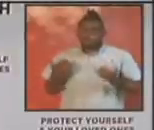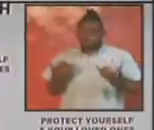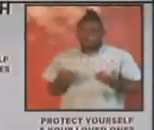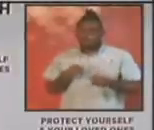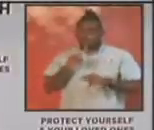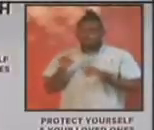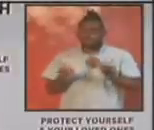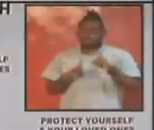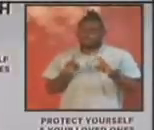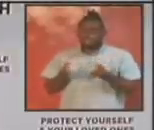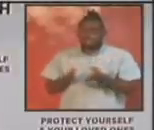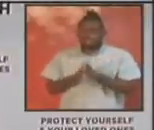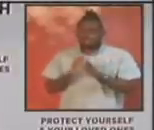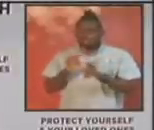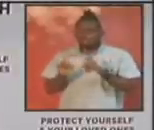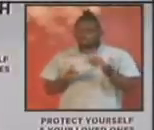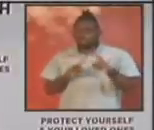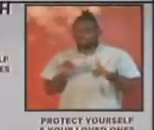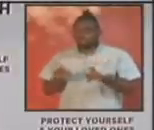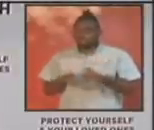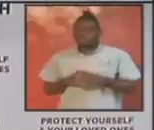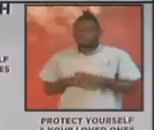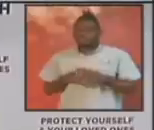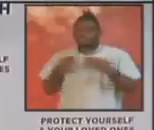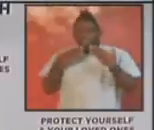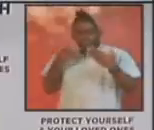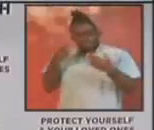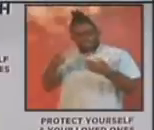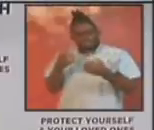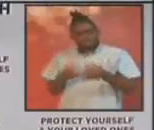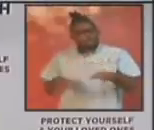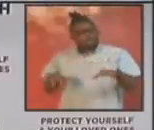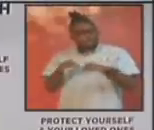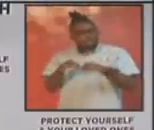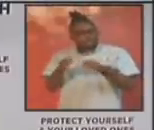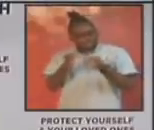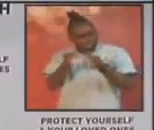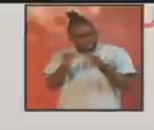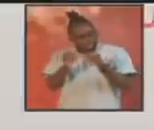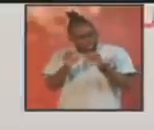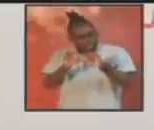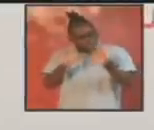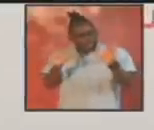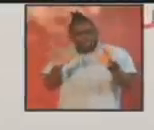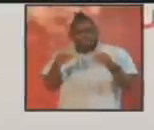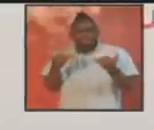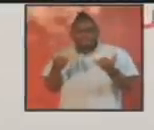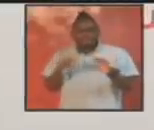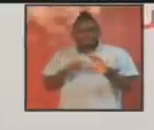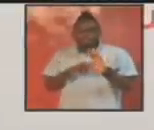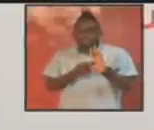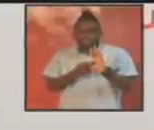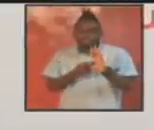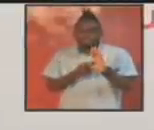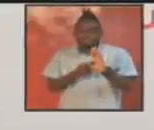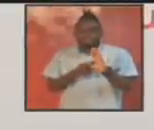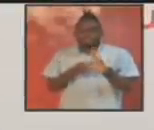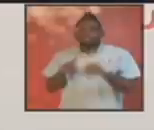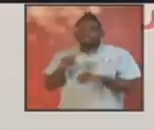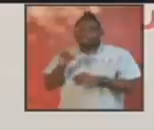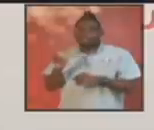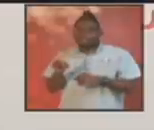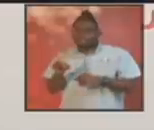much, Minister, for that very important clarification. And we begin the question and answer segment now. I invite